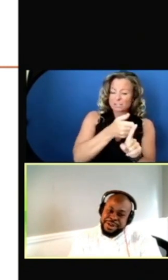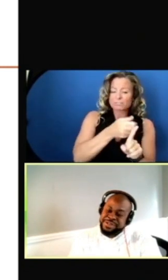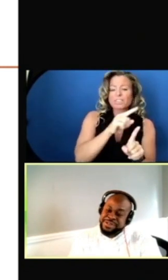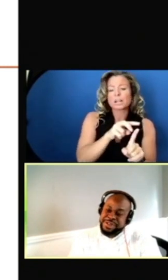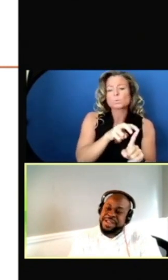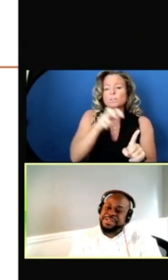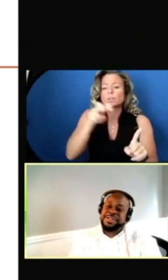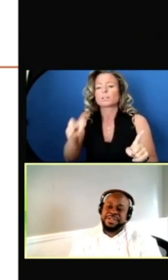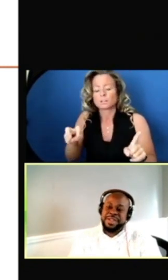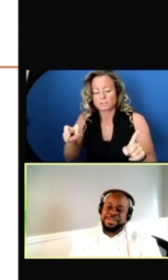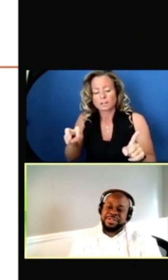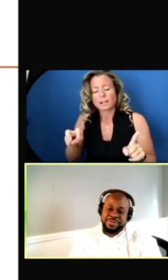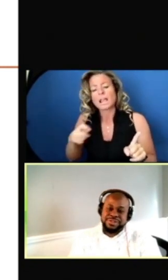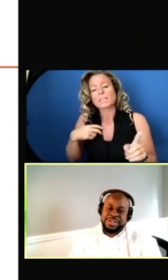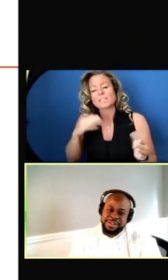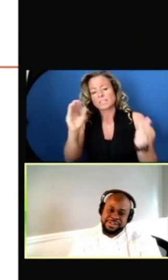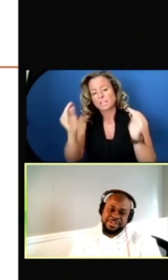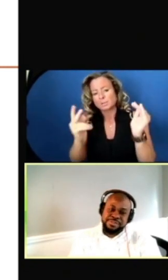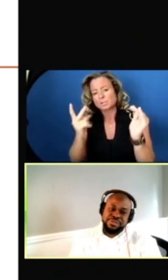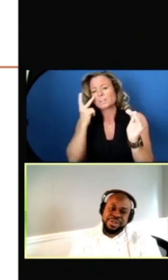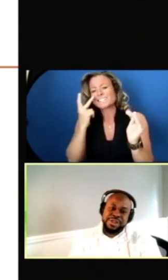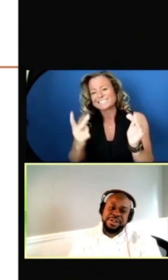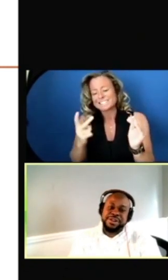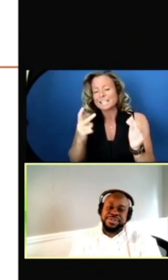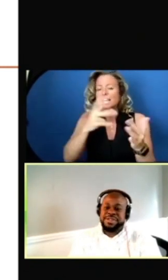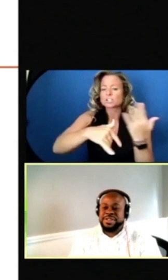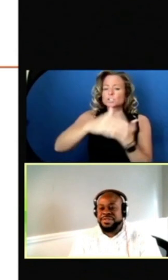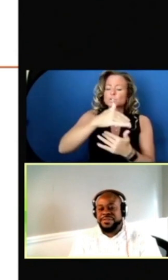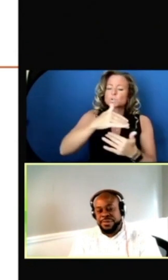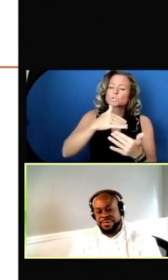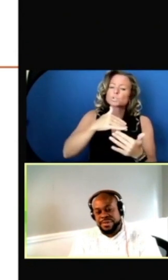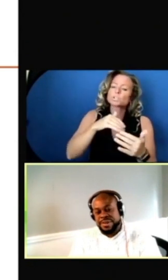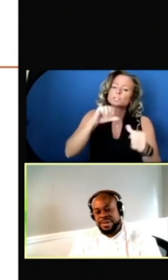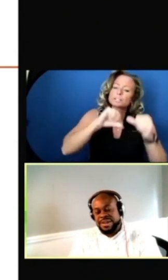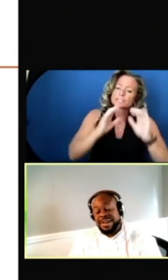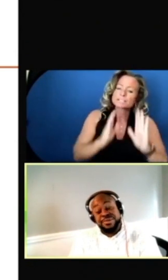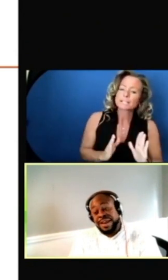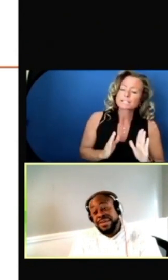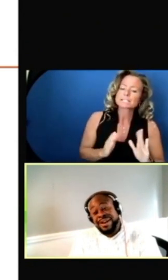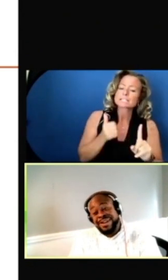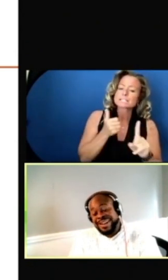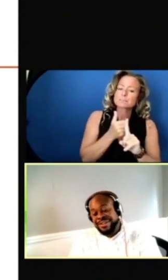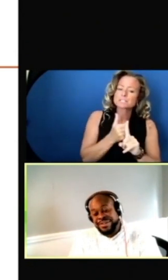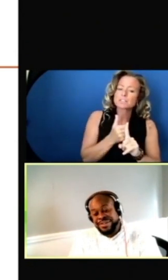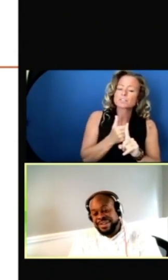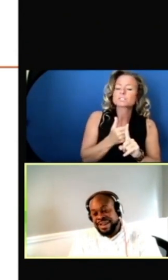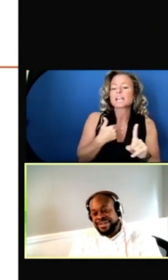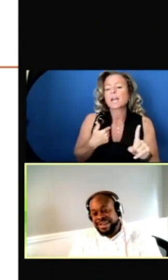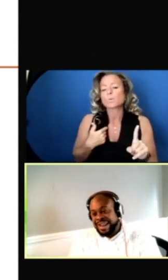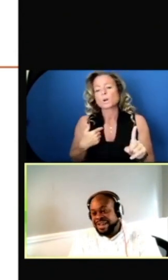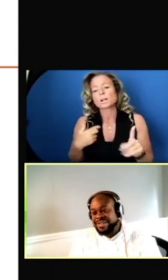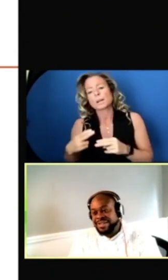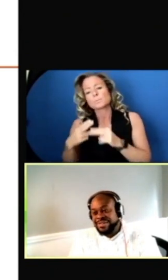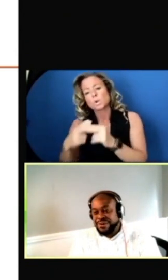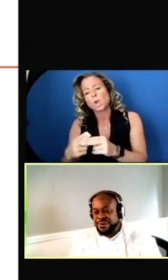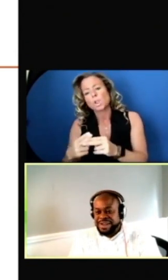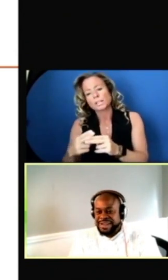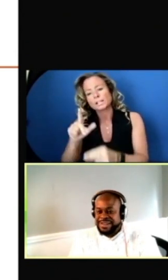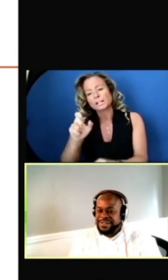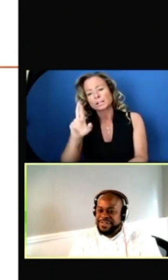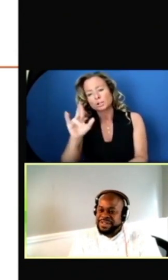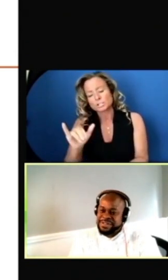the comparisons that I see as a social scientist between literacy tests to vote and what I'm calling literacy tests to get